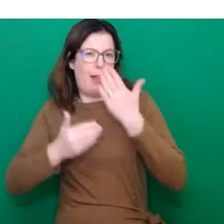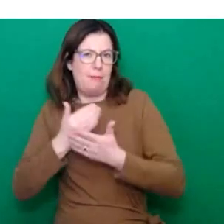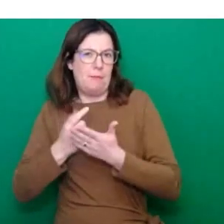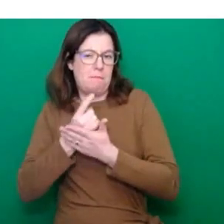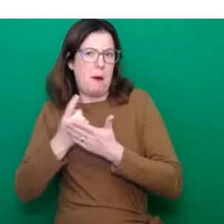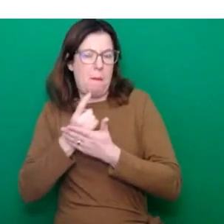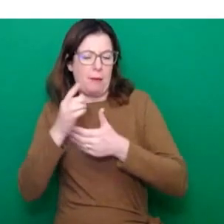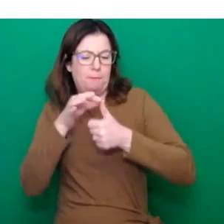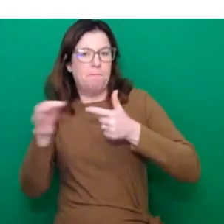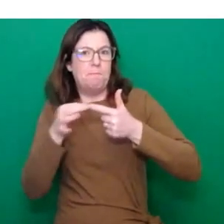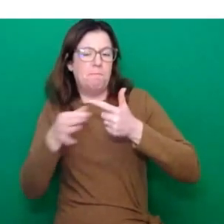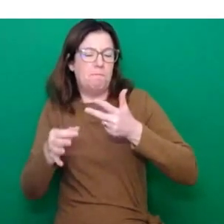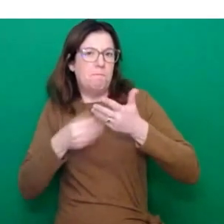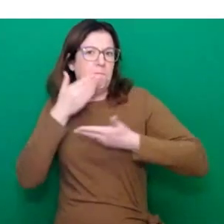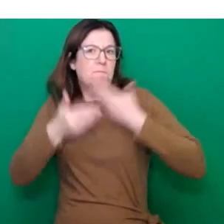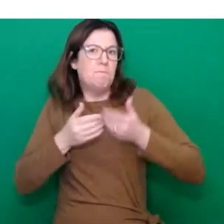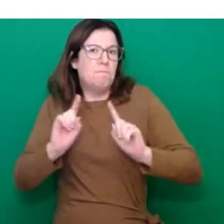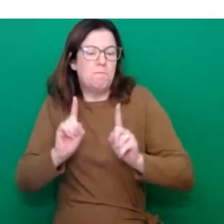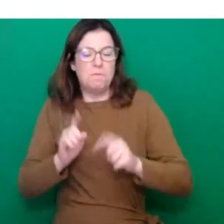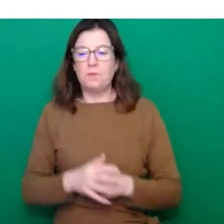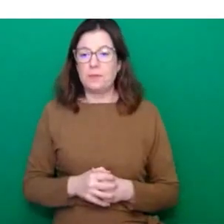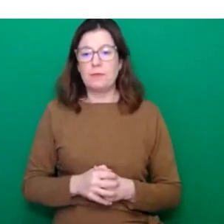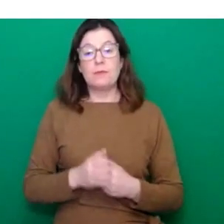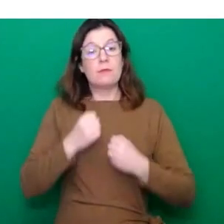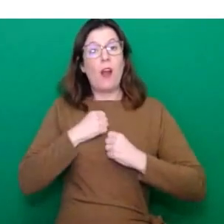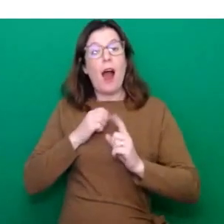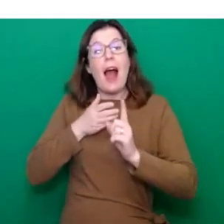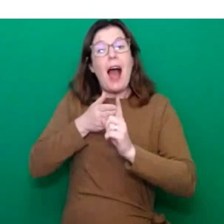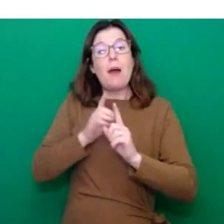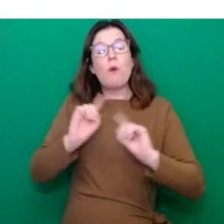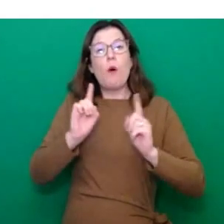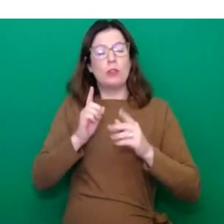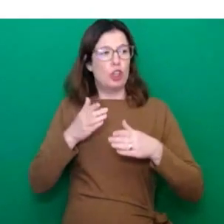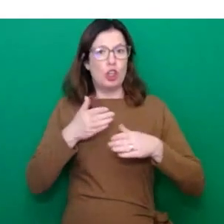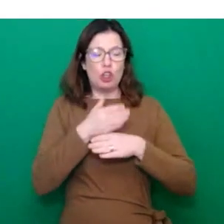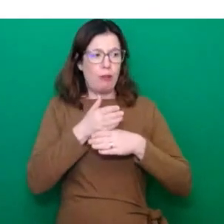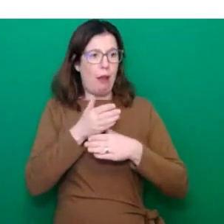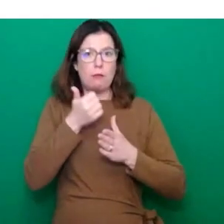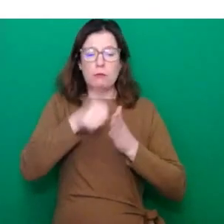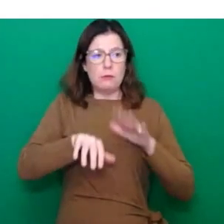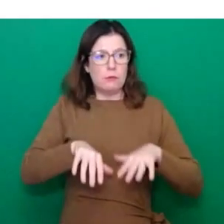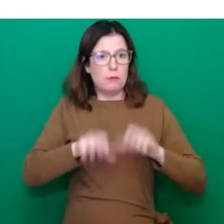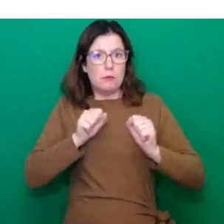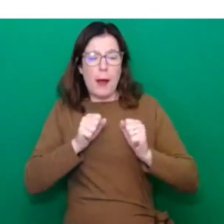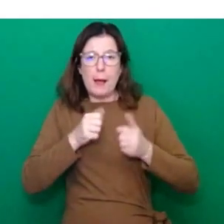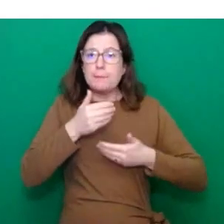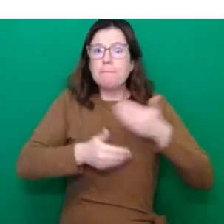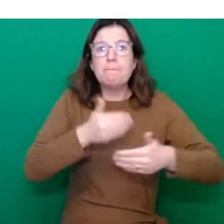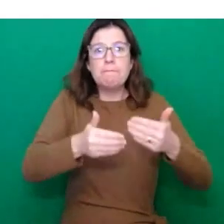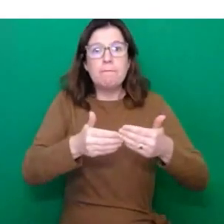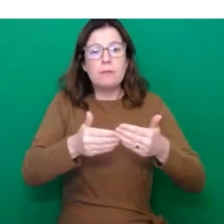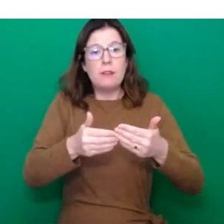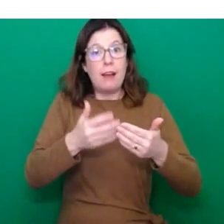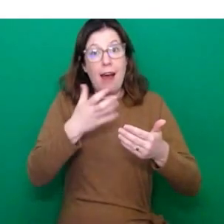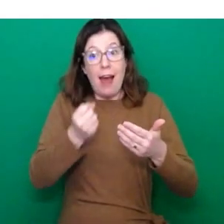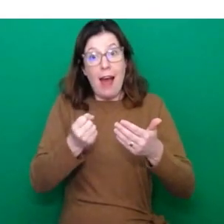be covering today. Our aim really is to talk about career routes, and in particular to talk about some of the newer